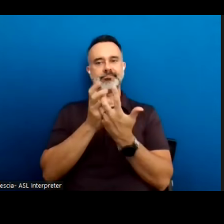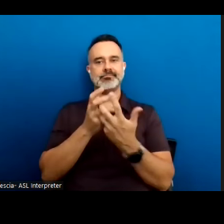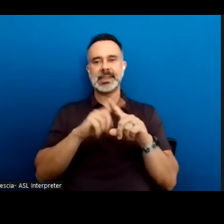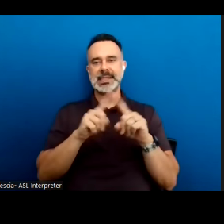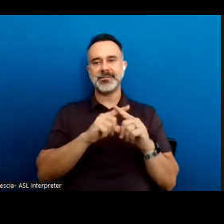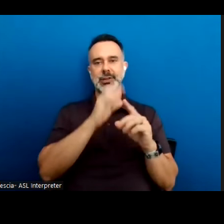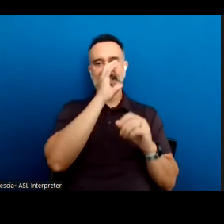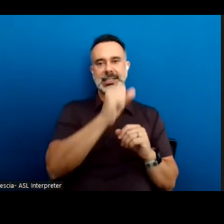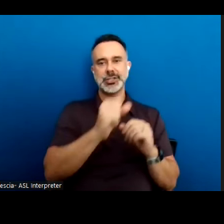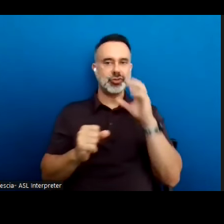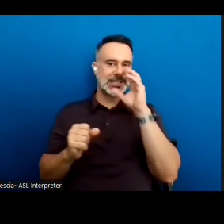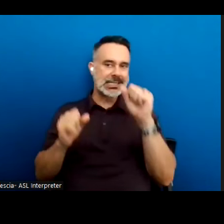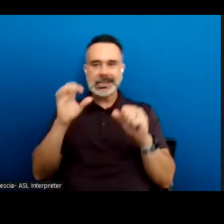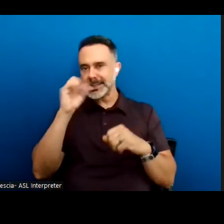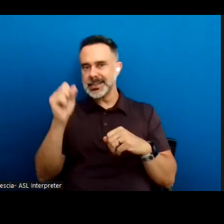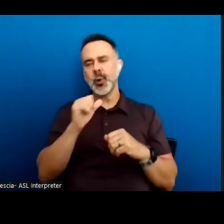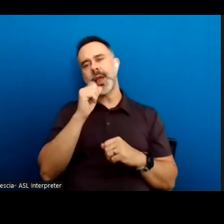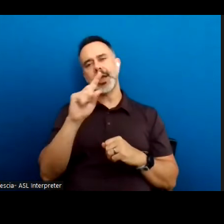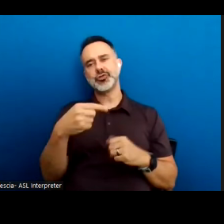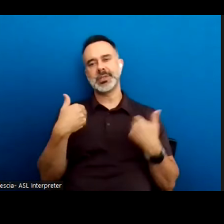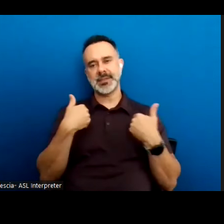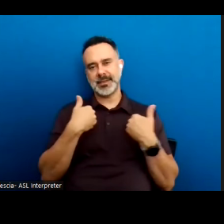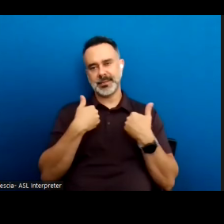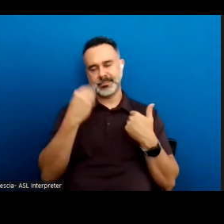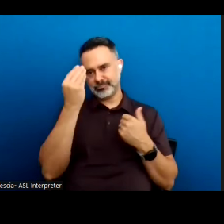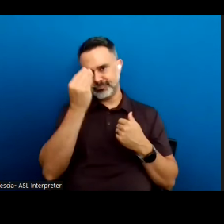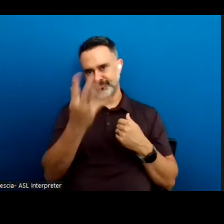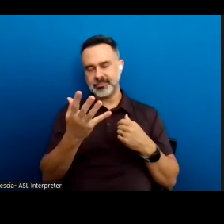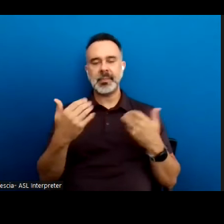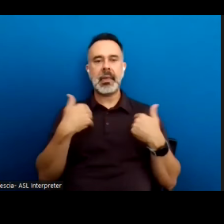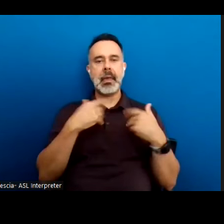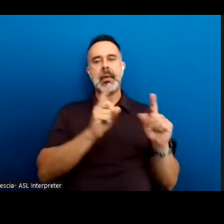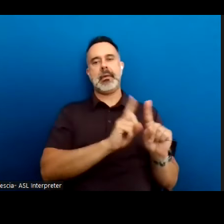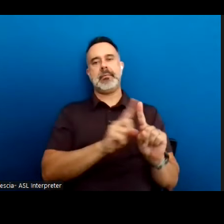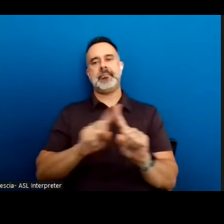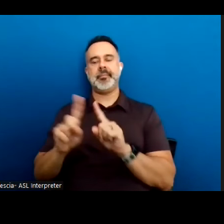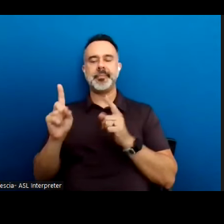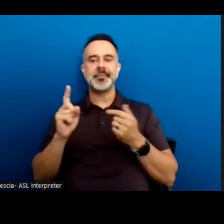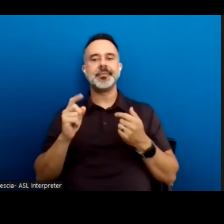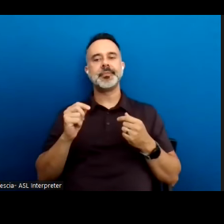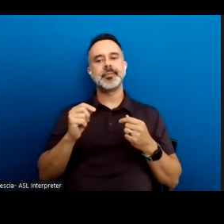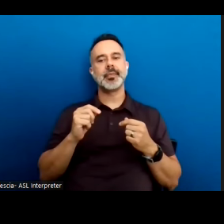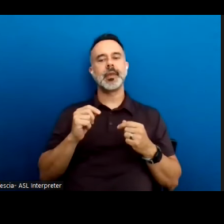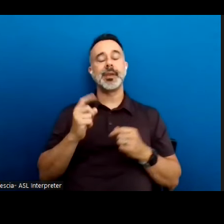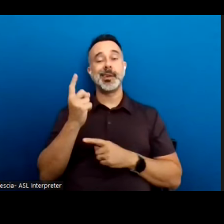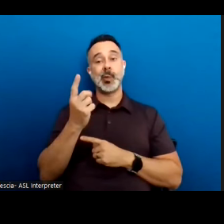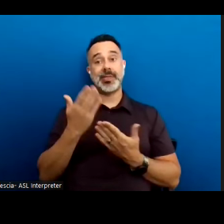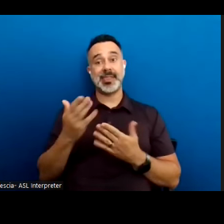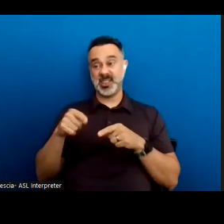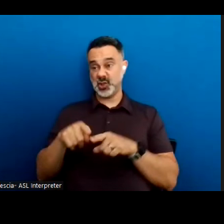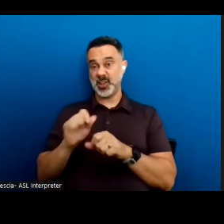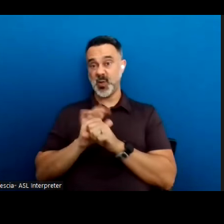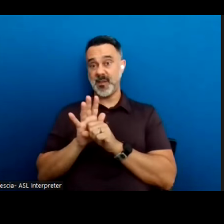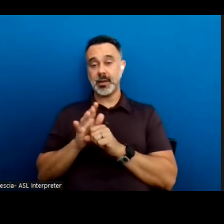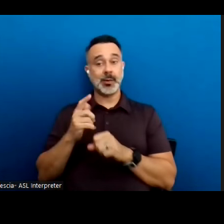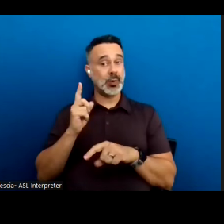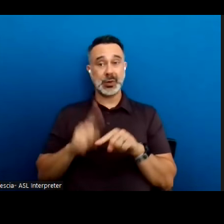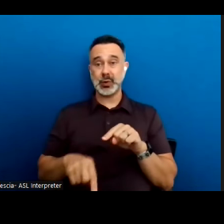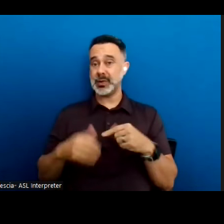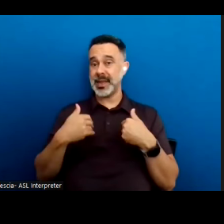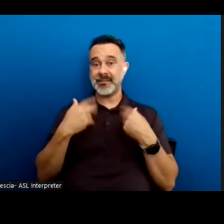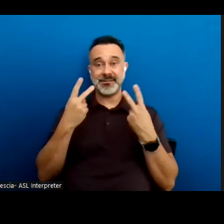videos. So we didn't just use animal videos, just to let you know. We added this because one of the things during COVID is we couldn't have